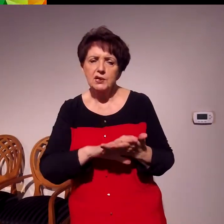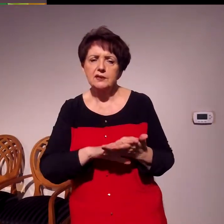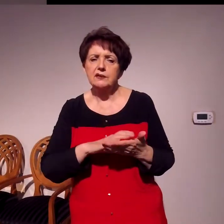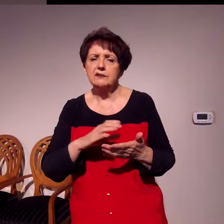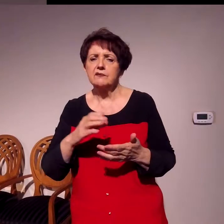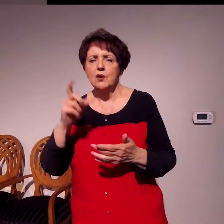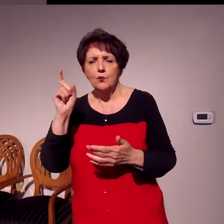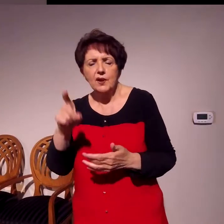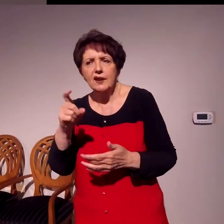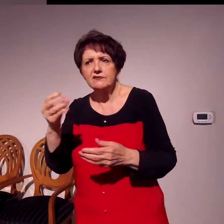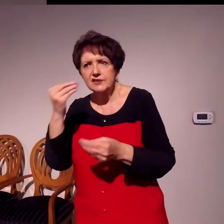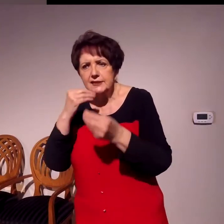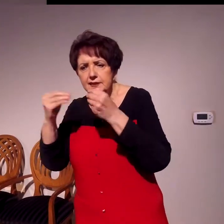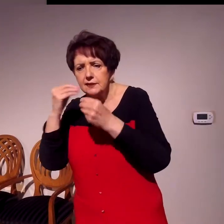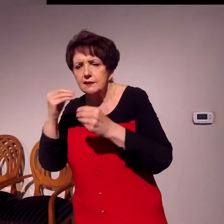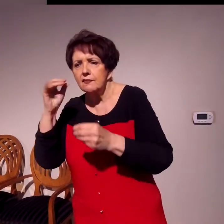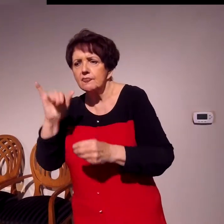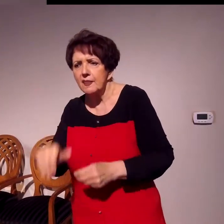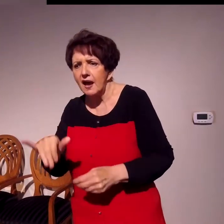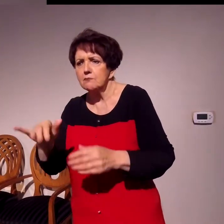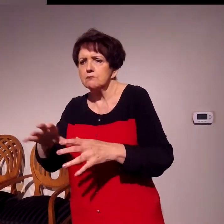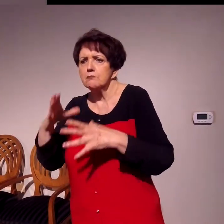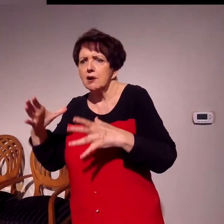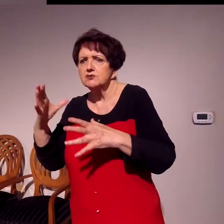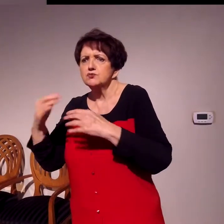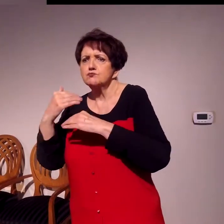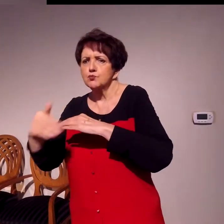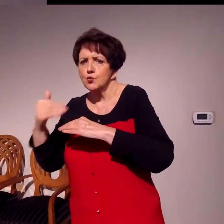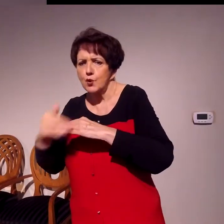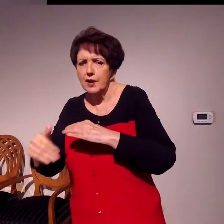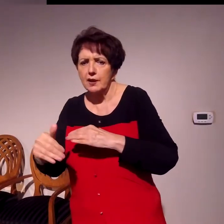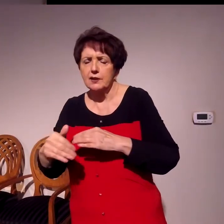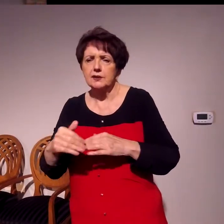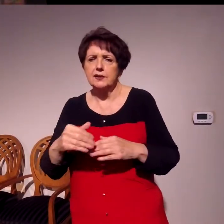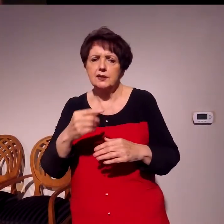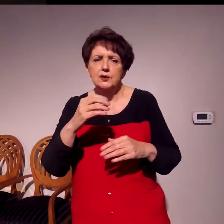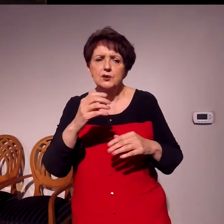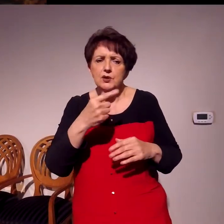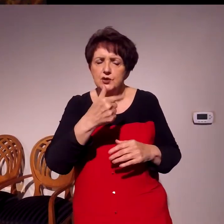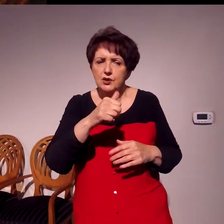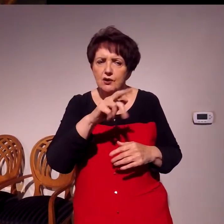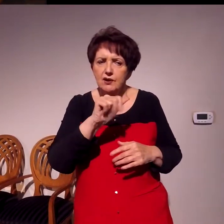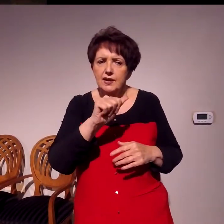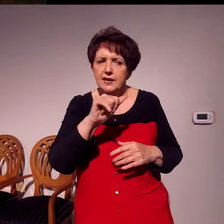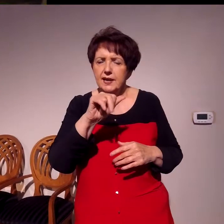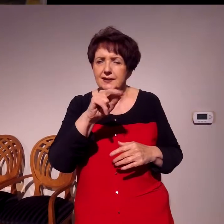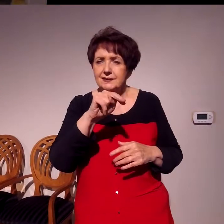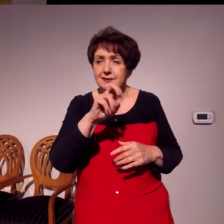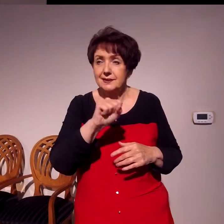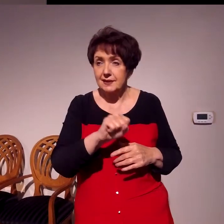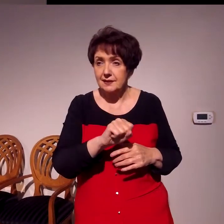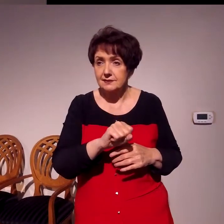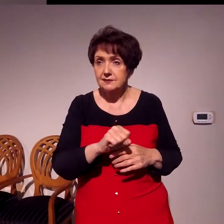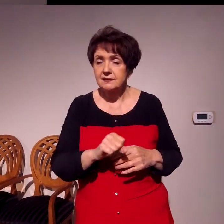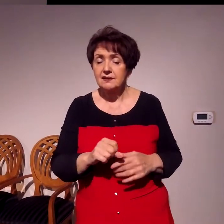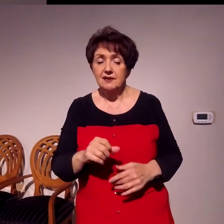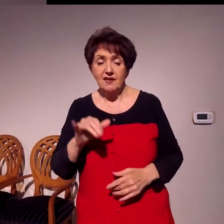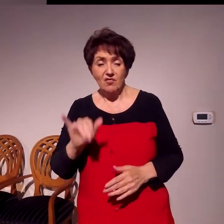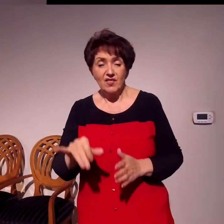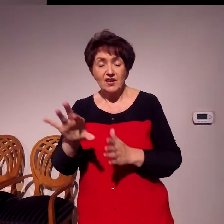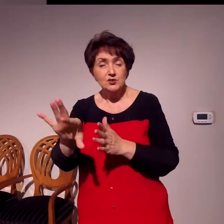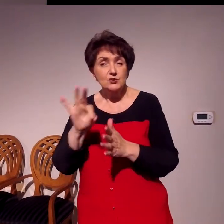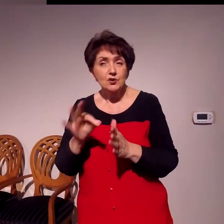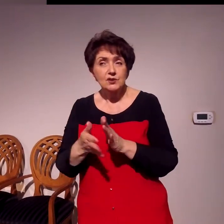much bread and starches and grains. Do you see how an act like that, a choice like that, becomes a